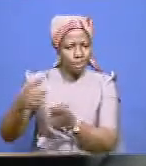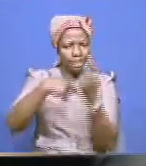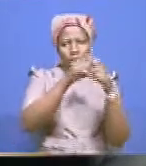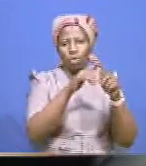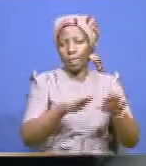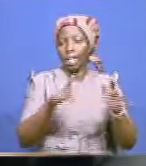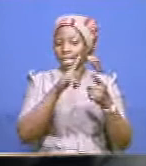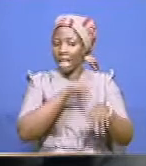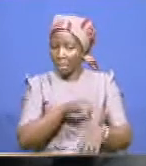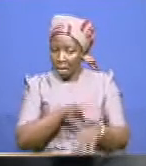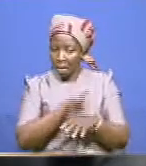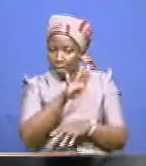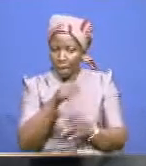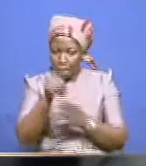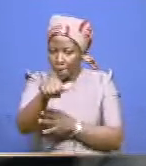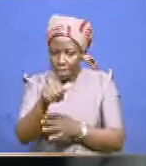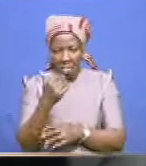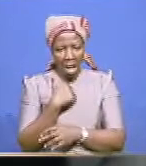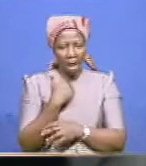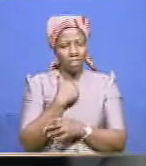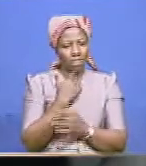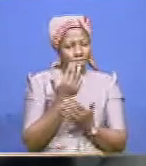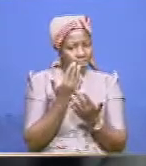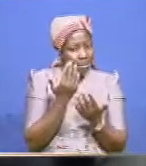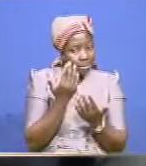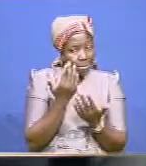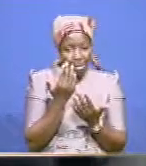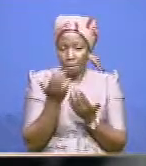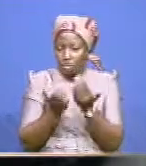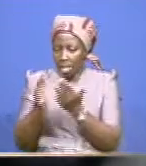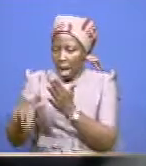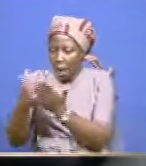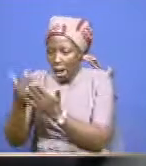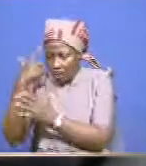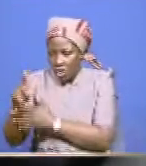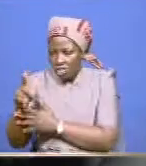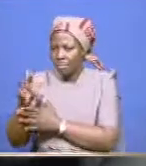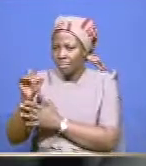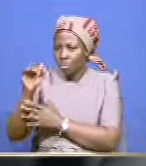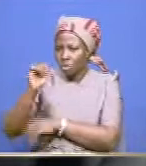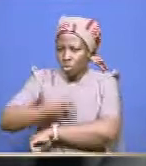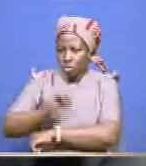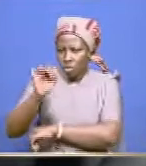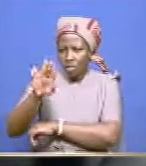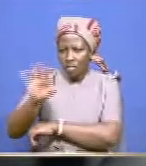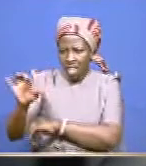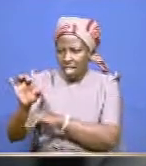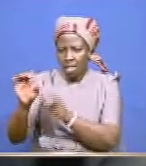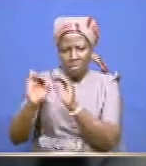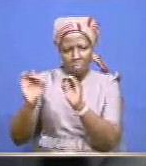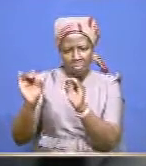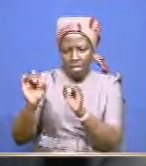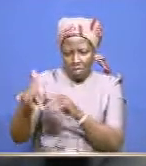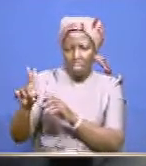get their returns, they will have no business for applying for bursary. They will have business to feed themselves. You have a healthy society. And therefore the question